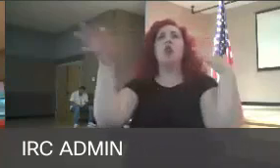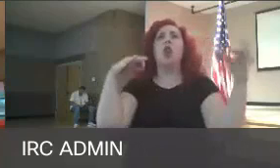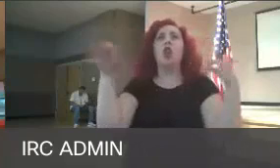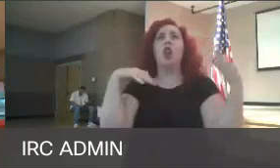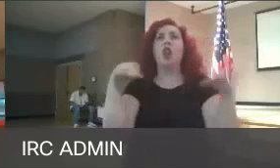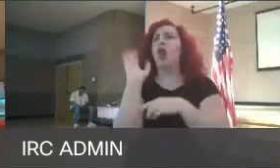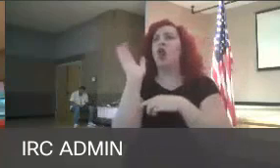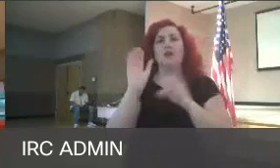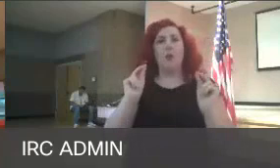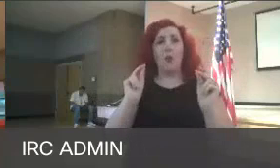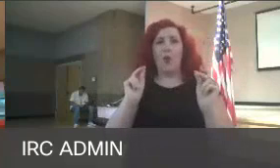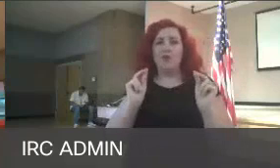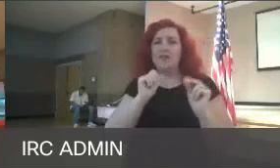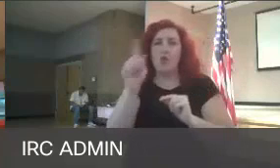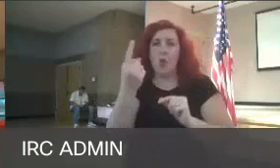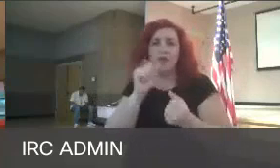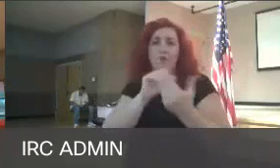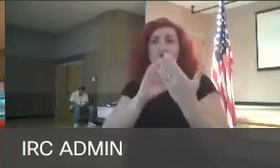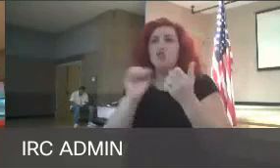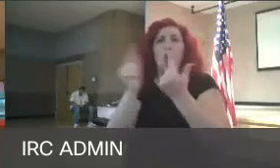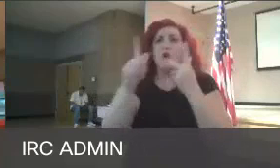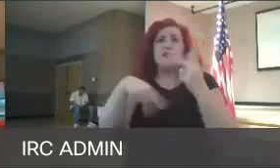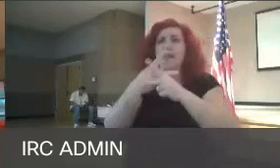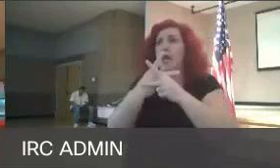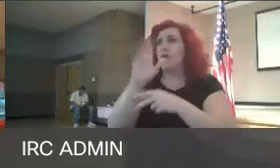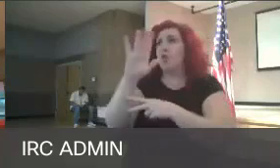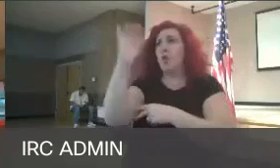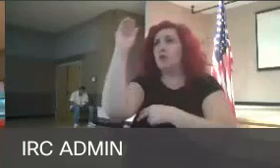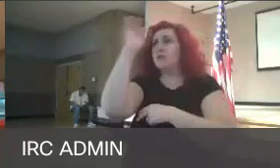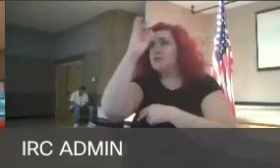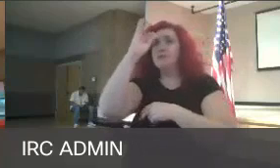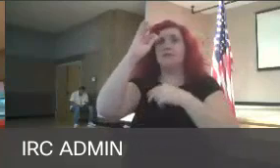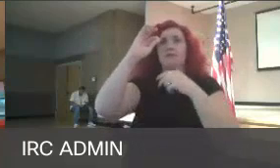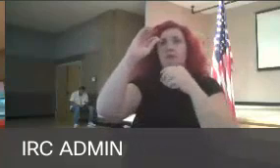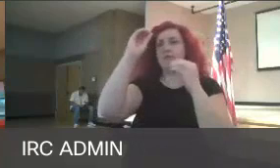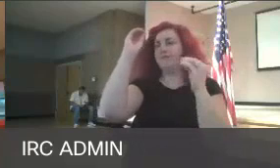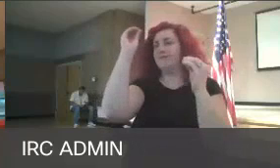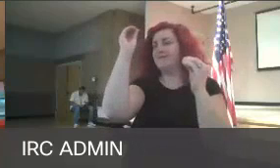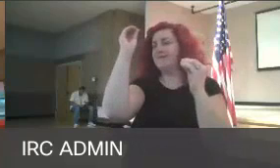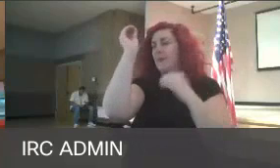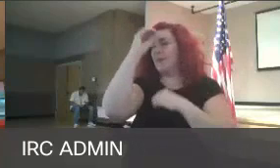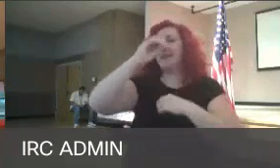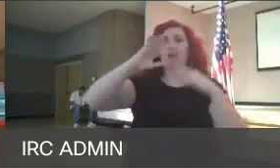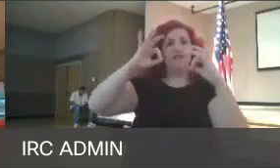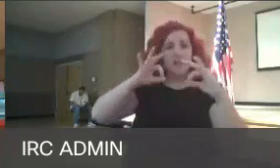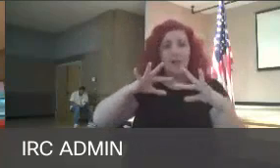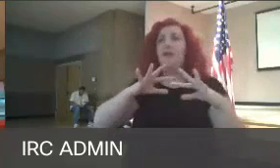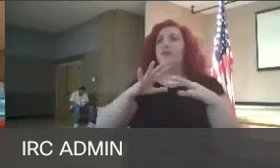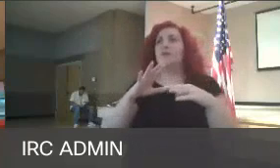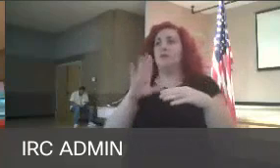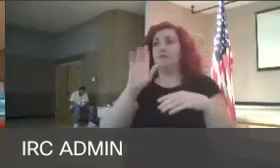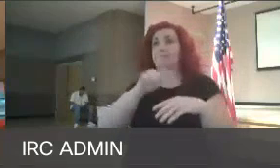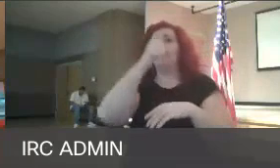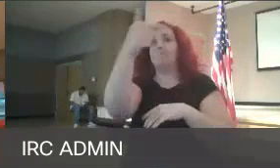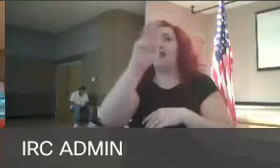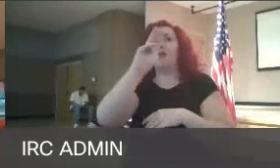visually describing it. But that's not the exclusive way. Give us all forms of input, and we'll take it into account. That's my legal intro, and I'm going to